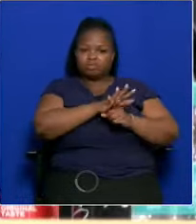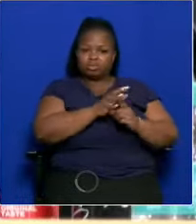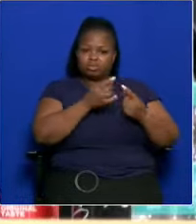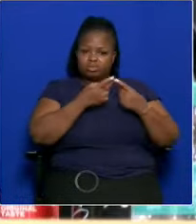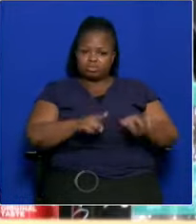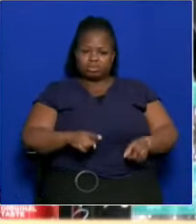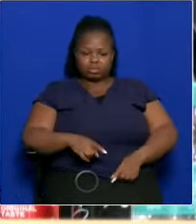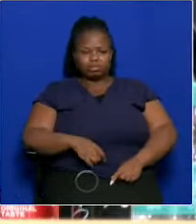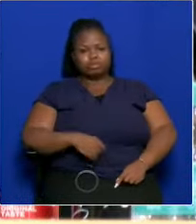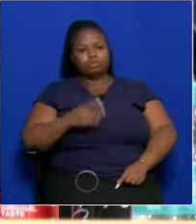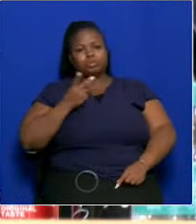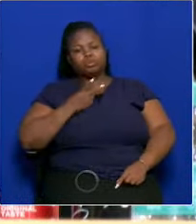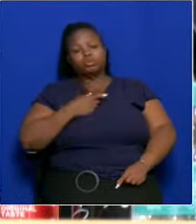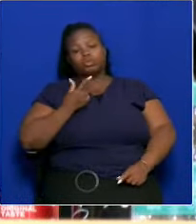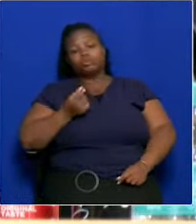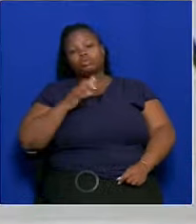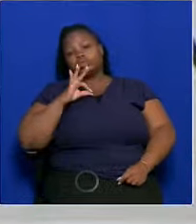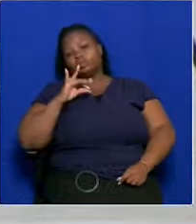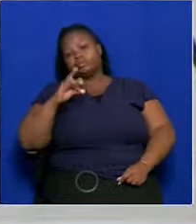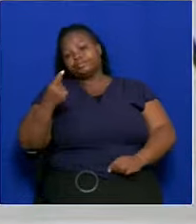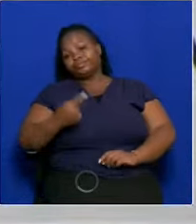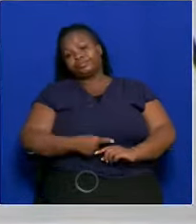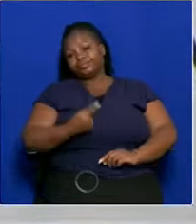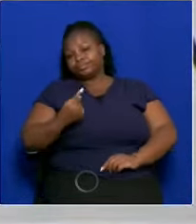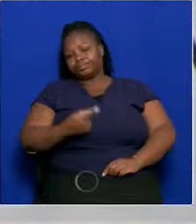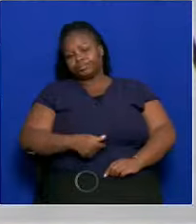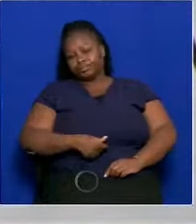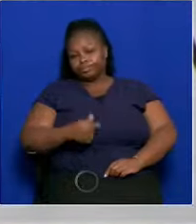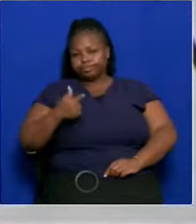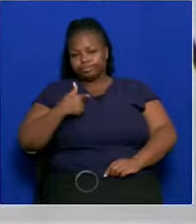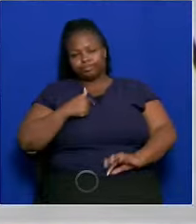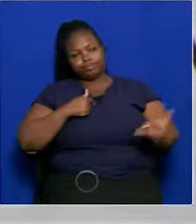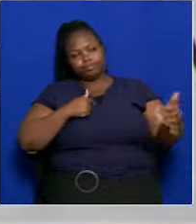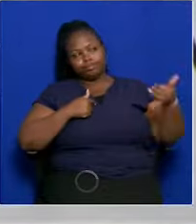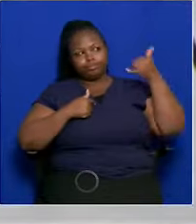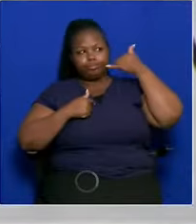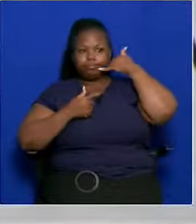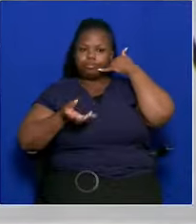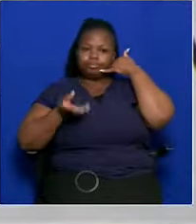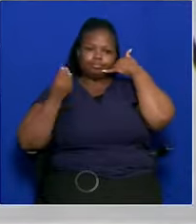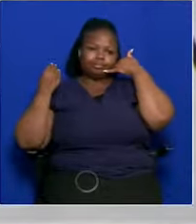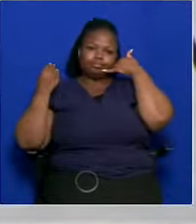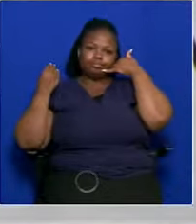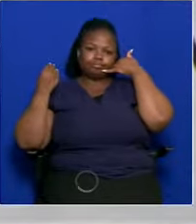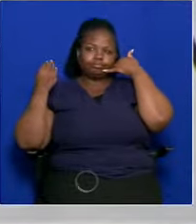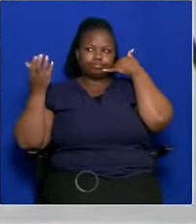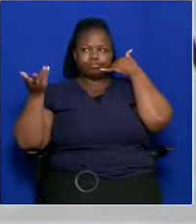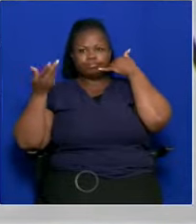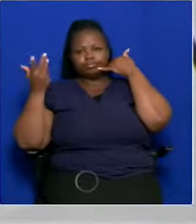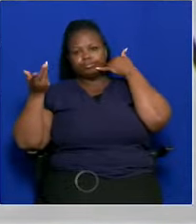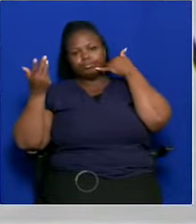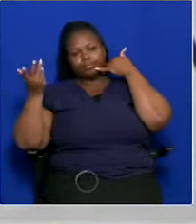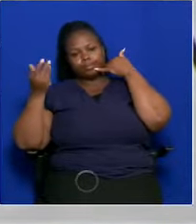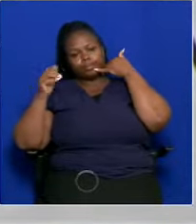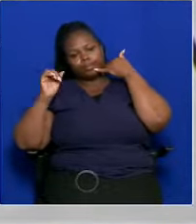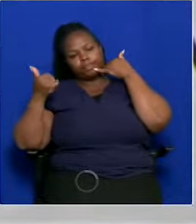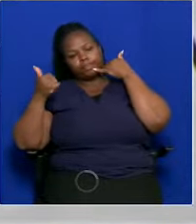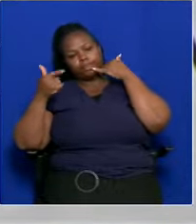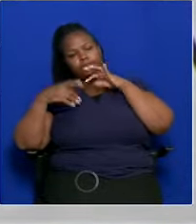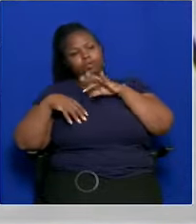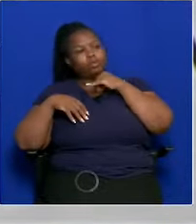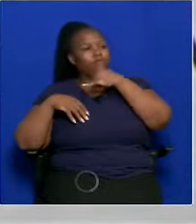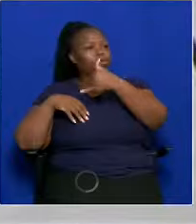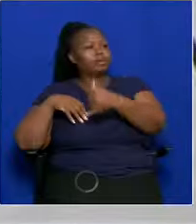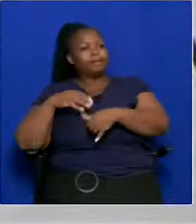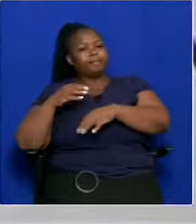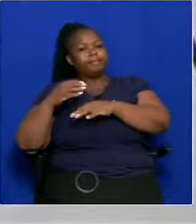on a daily basis. I will be phoned, and I will phone a member to say,